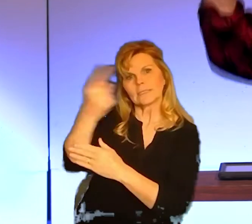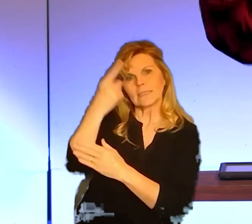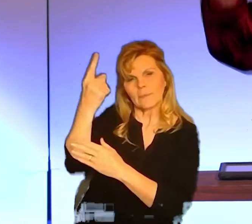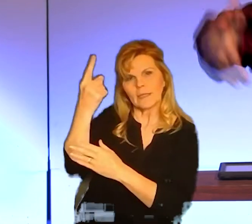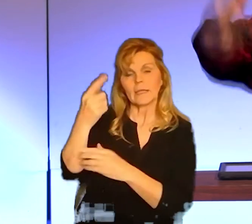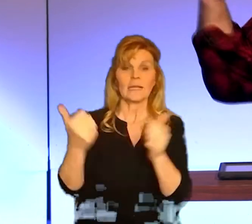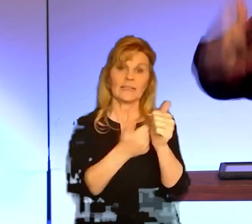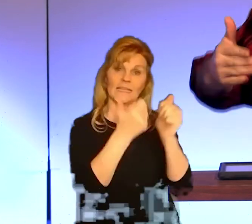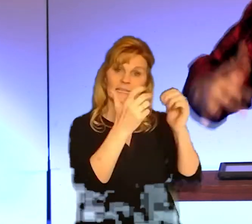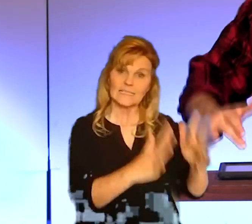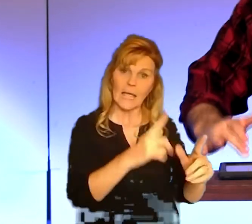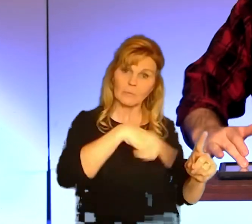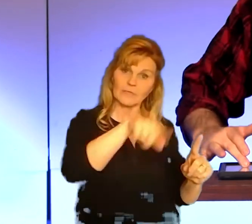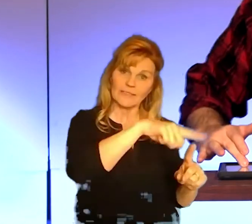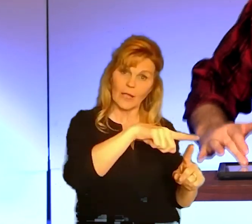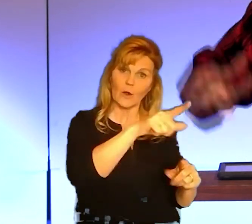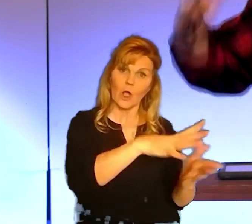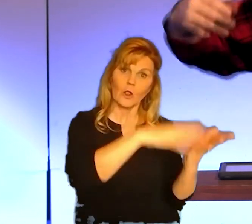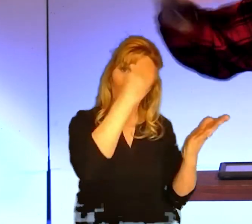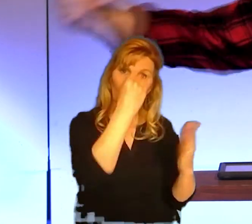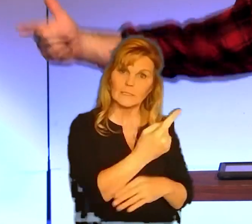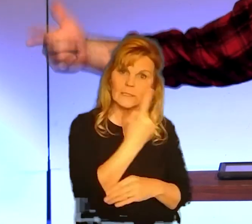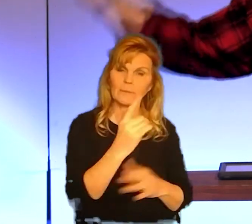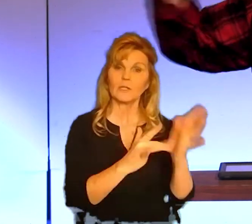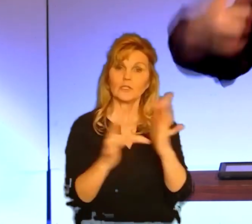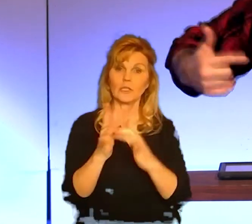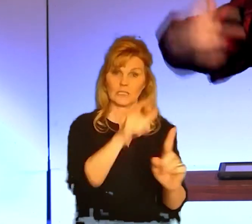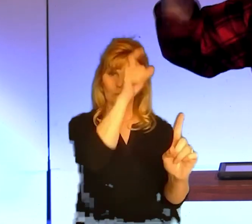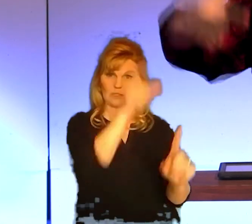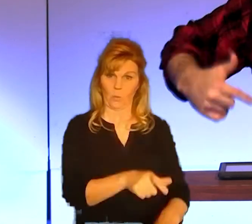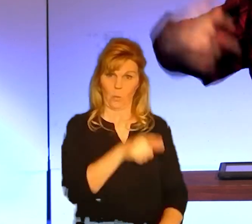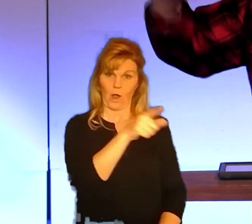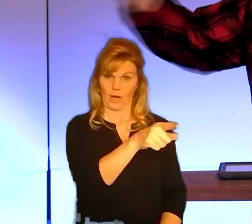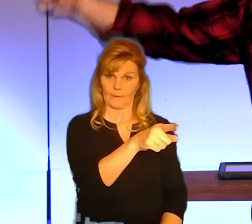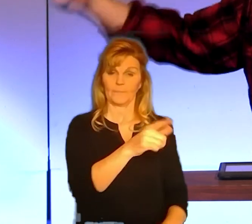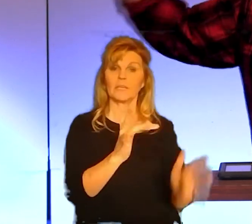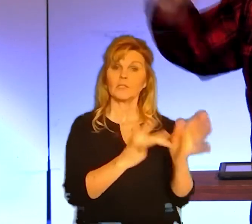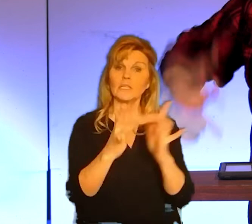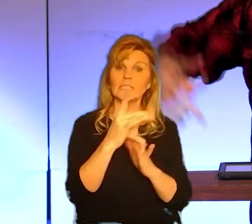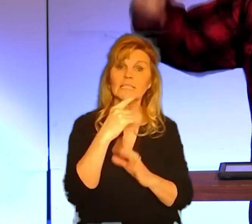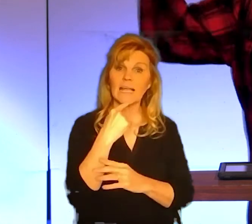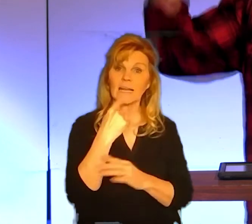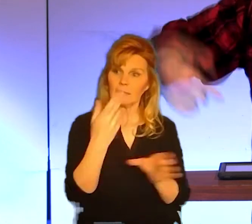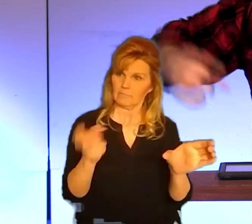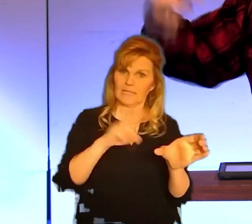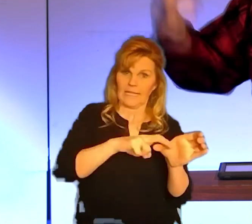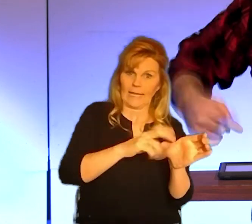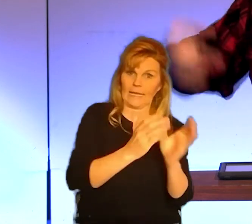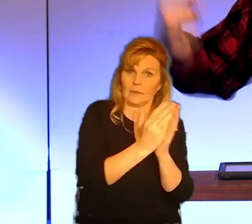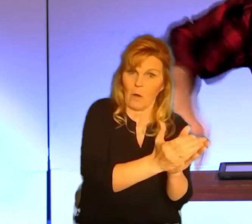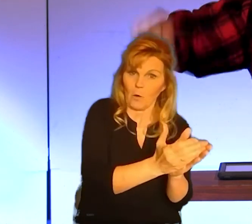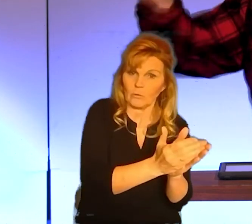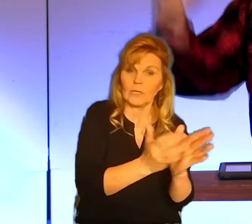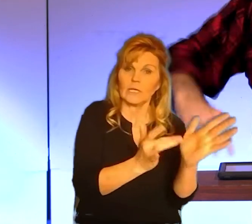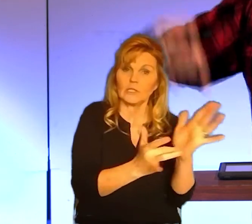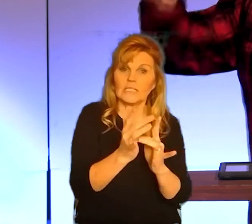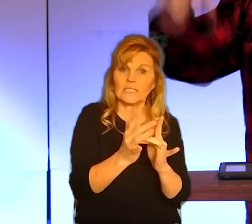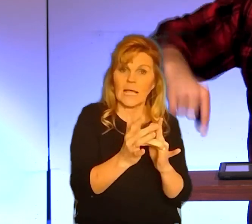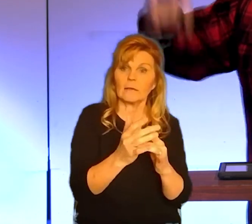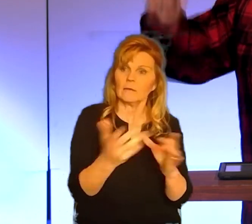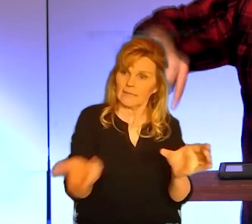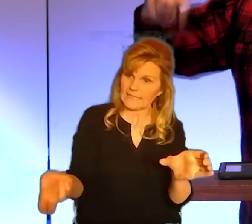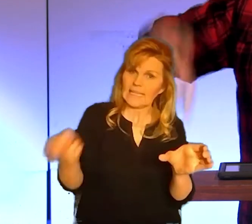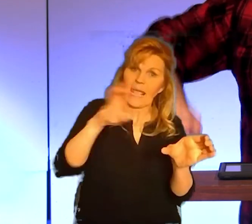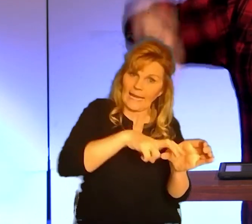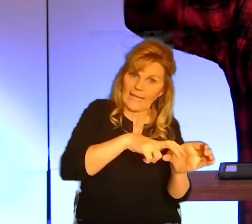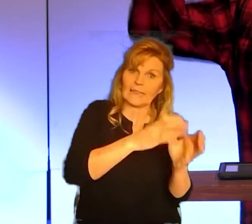disciples learned something. See, Jesus was the one that said to get into the boat. He was the one that said, let's get